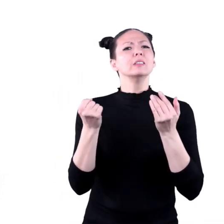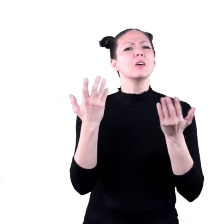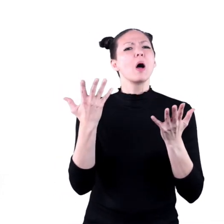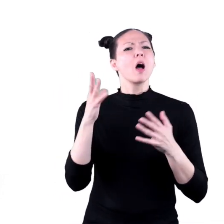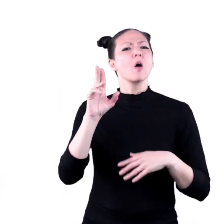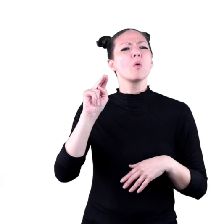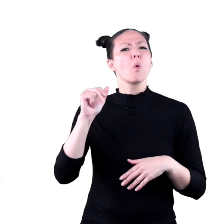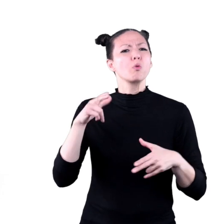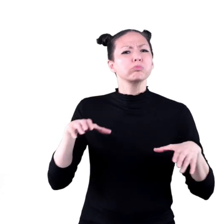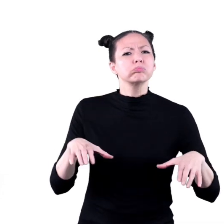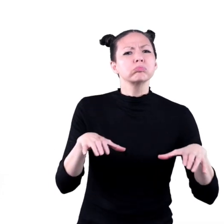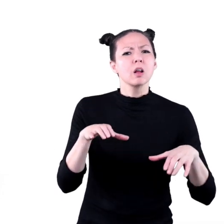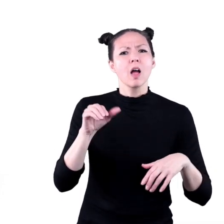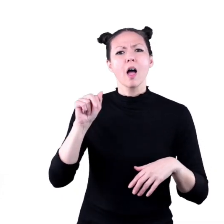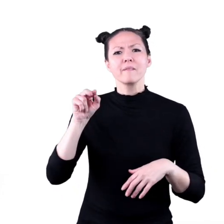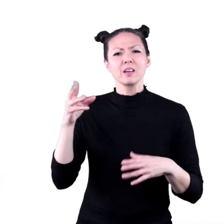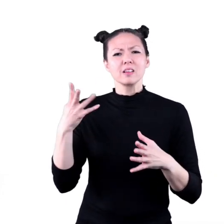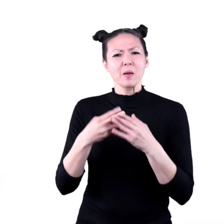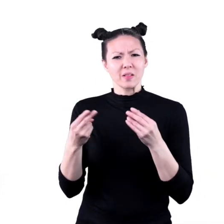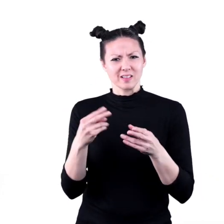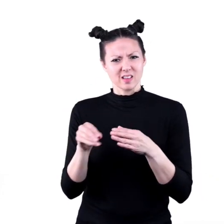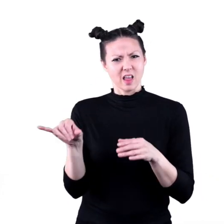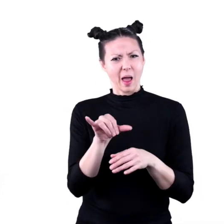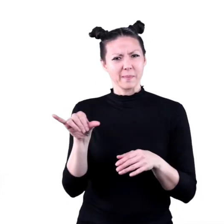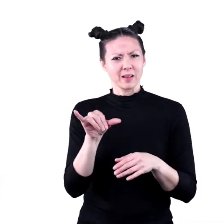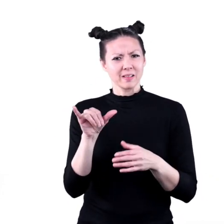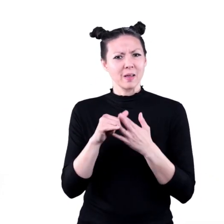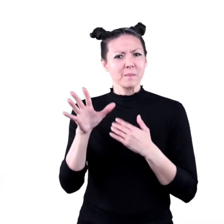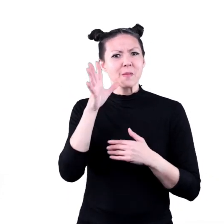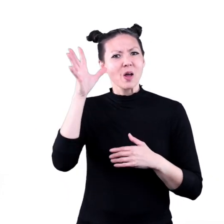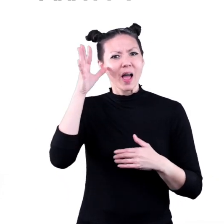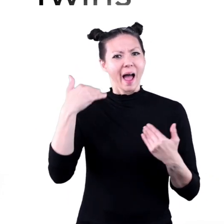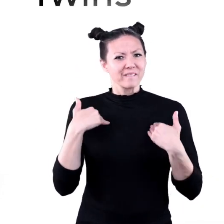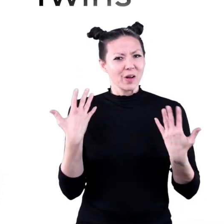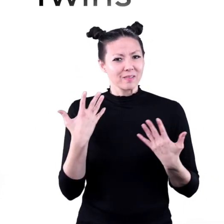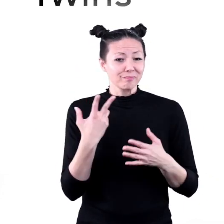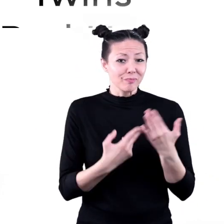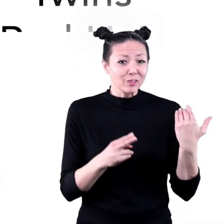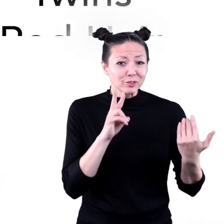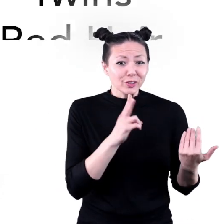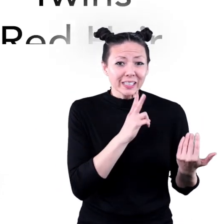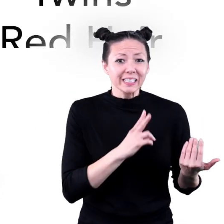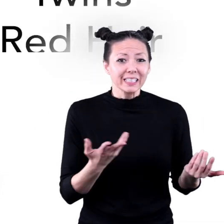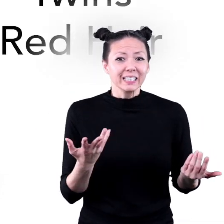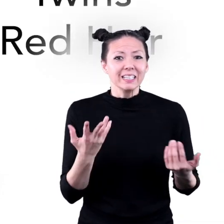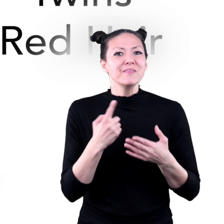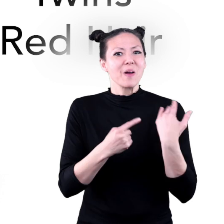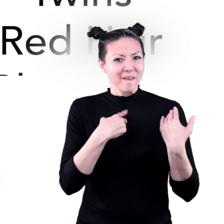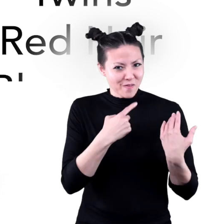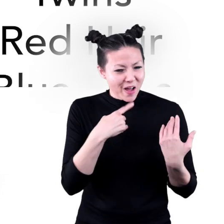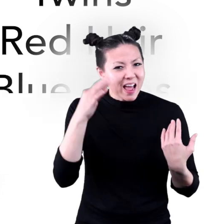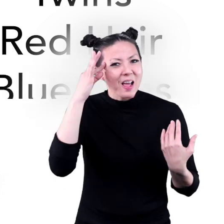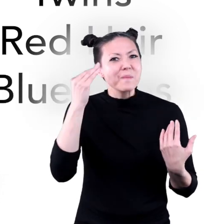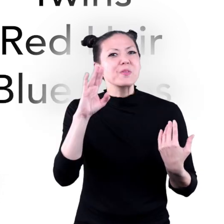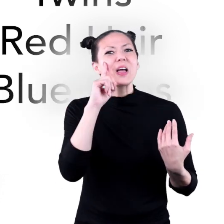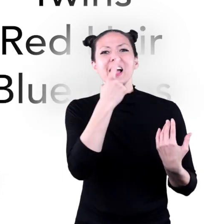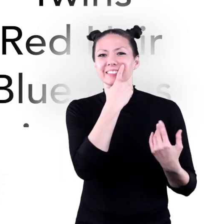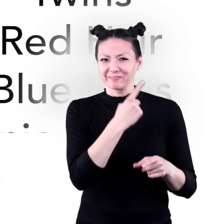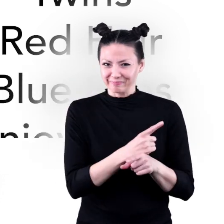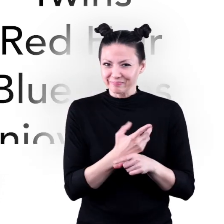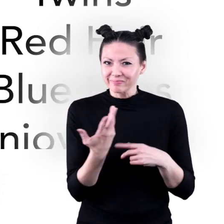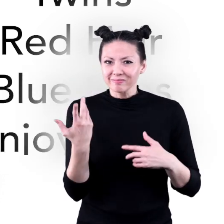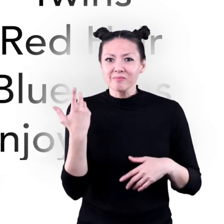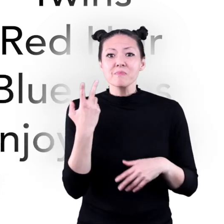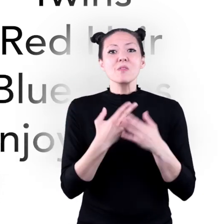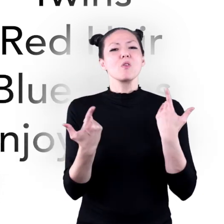and Ava have in common? They both have the same parents, they're both twins, they both have red hair and blue eyes,